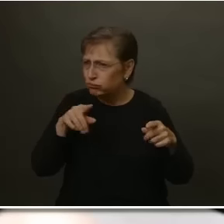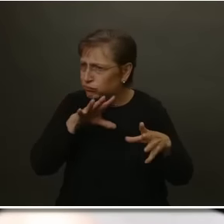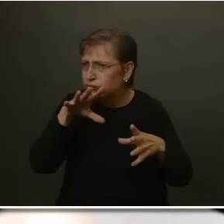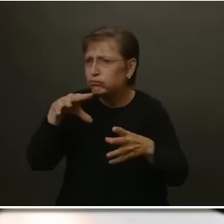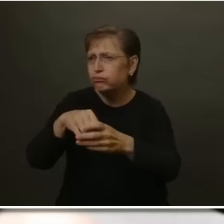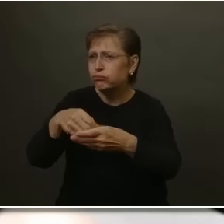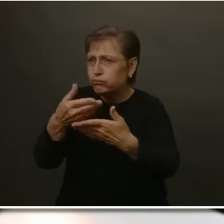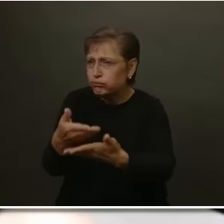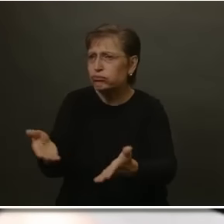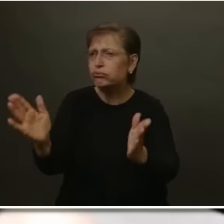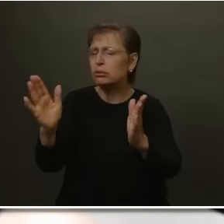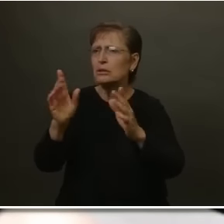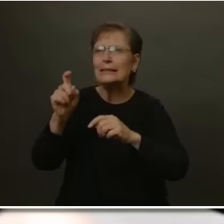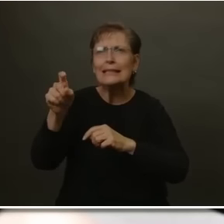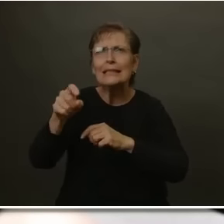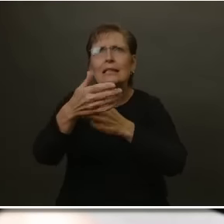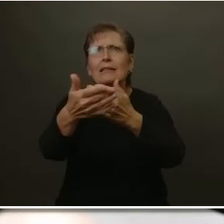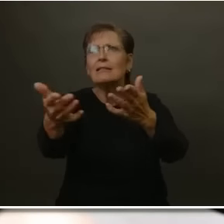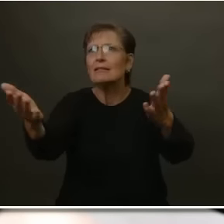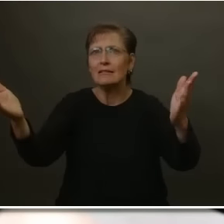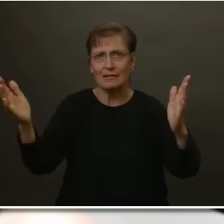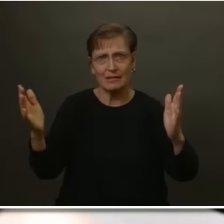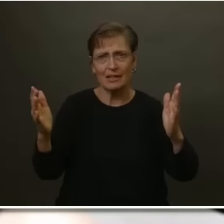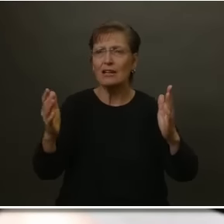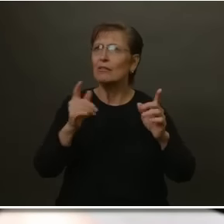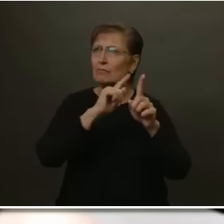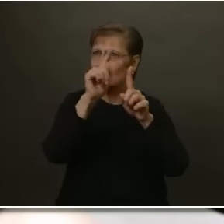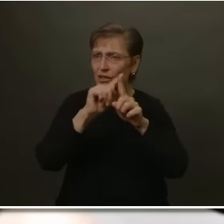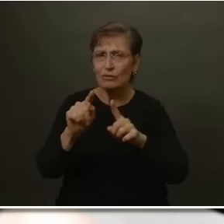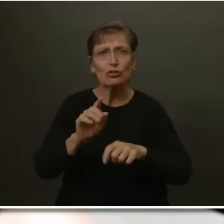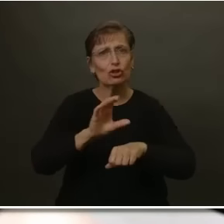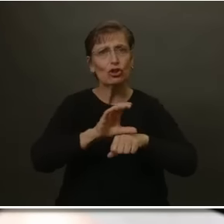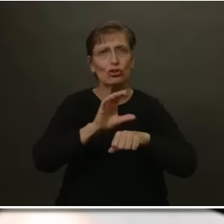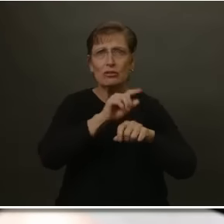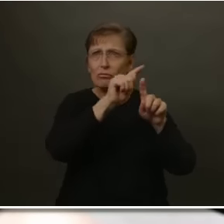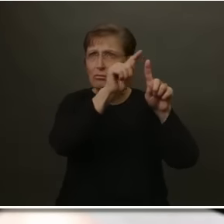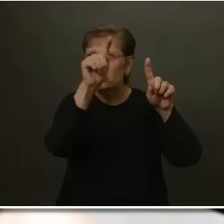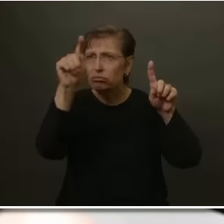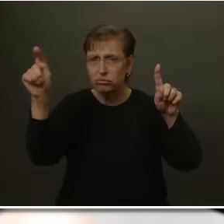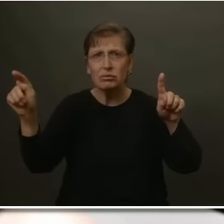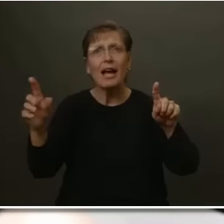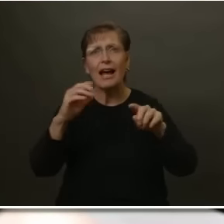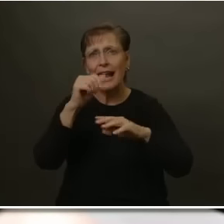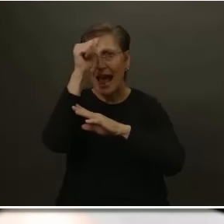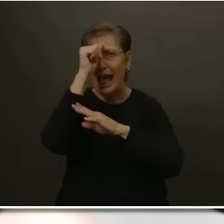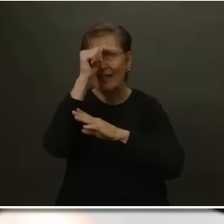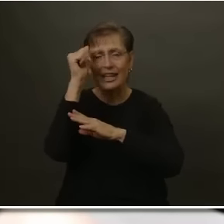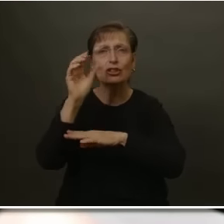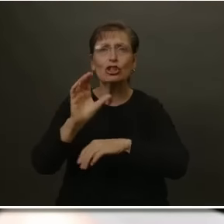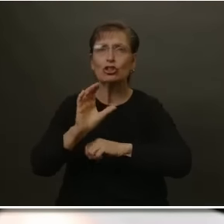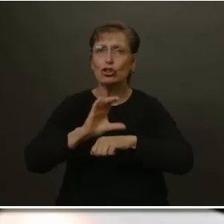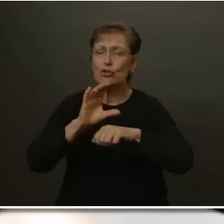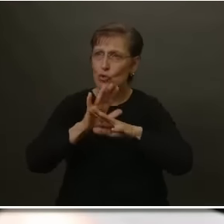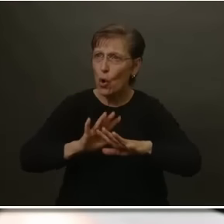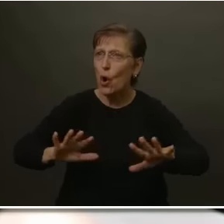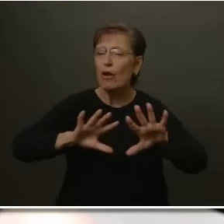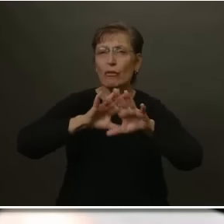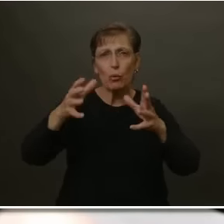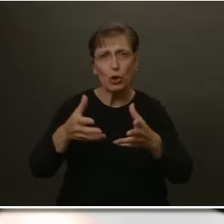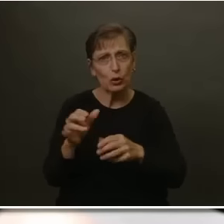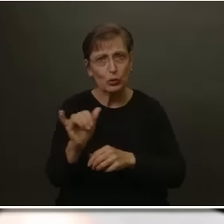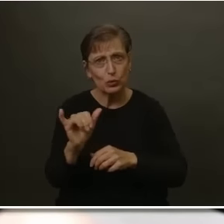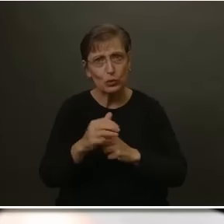mainland churches and certainly by Anglican churches the world over. We are called to speak afresh about our faith